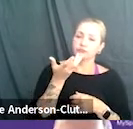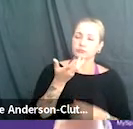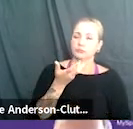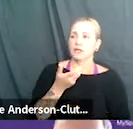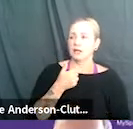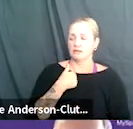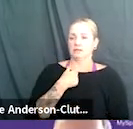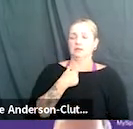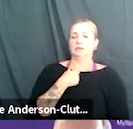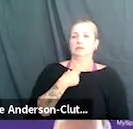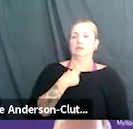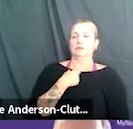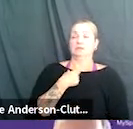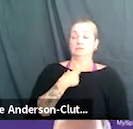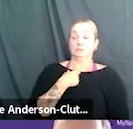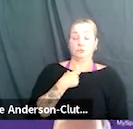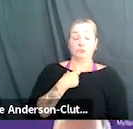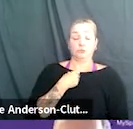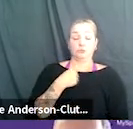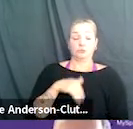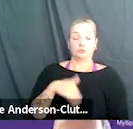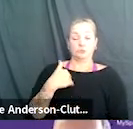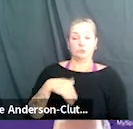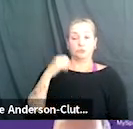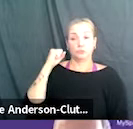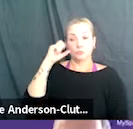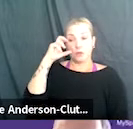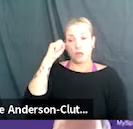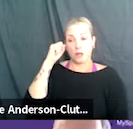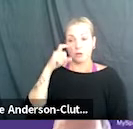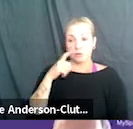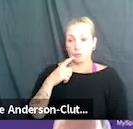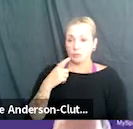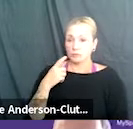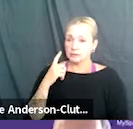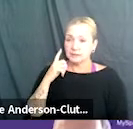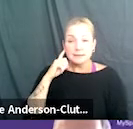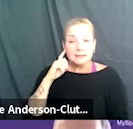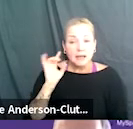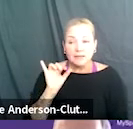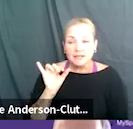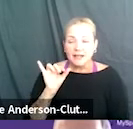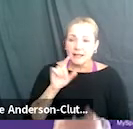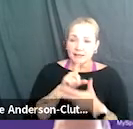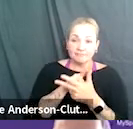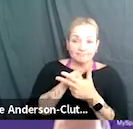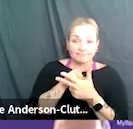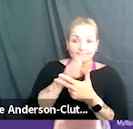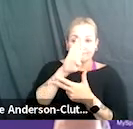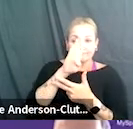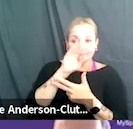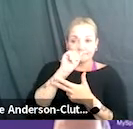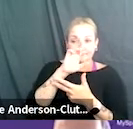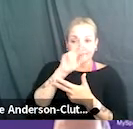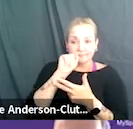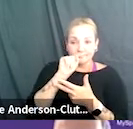So sometimes he would point to what he wanted to do or where he should be going, but wouldn't actually go there unless someone said it's okay. And it's not as though somebody's